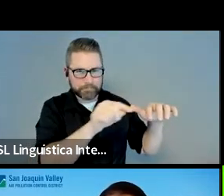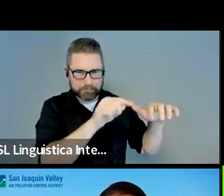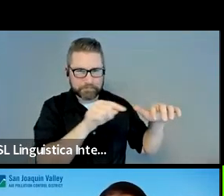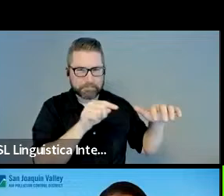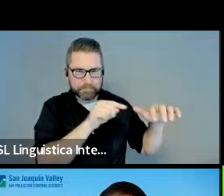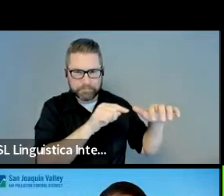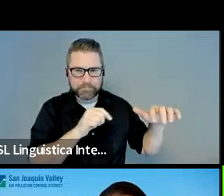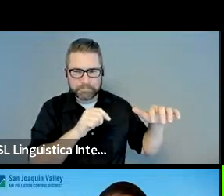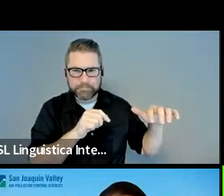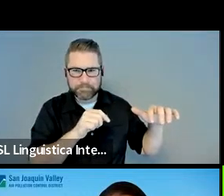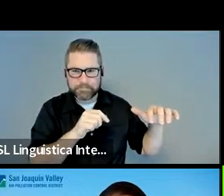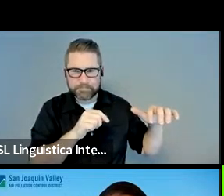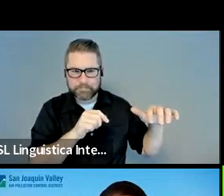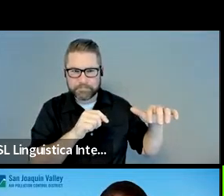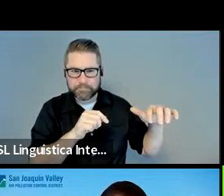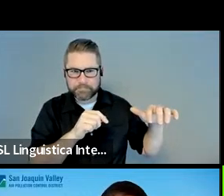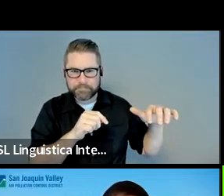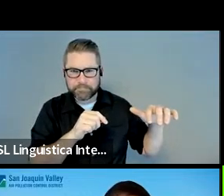air